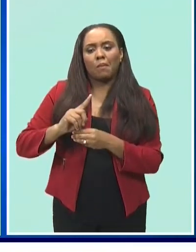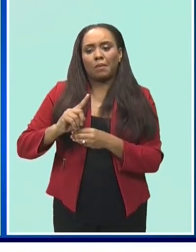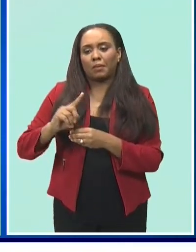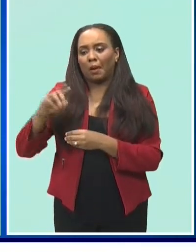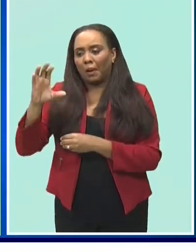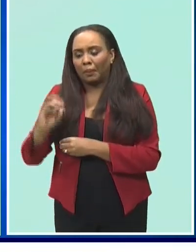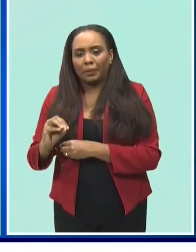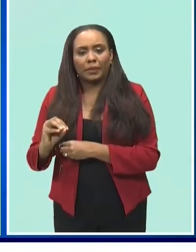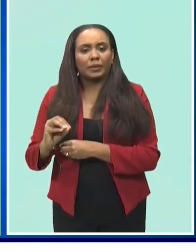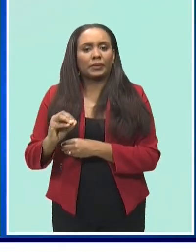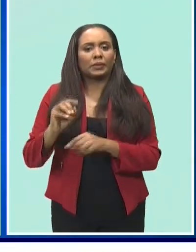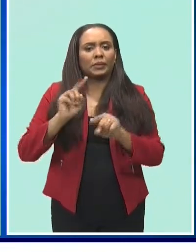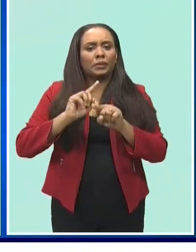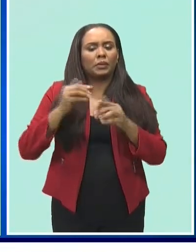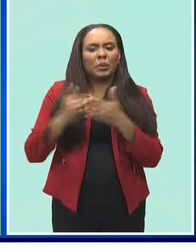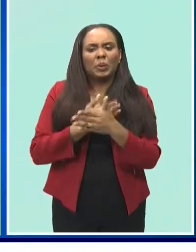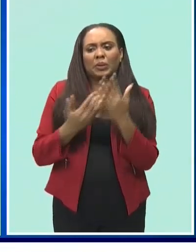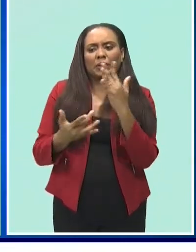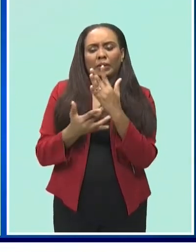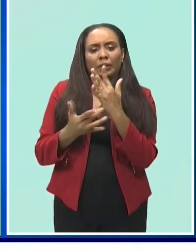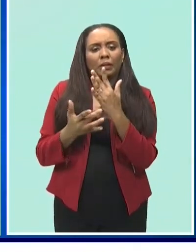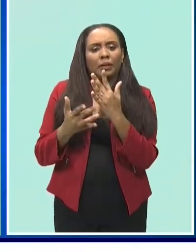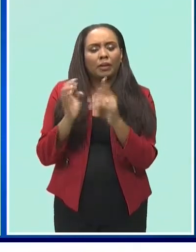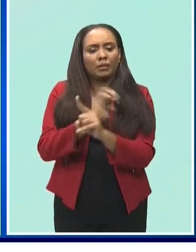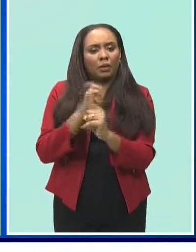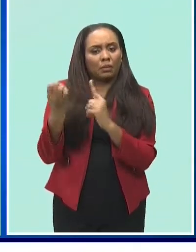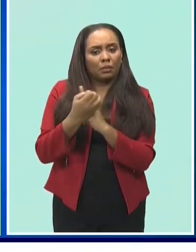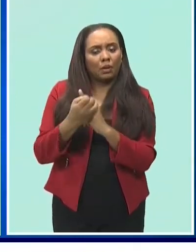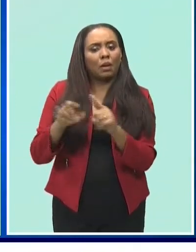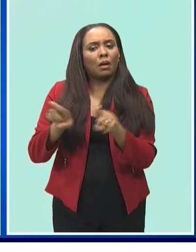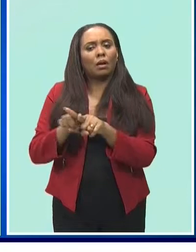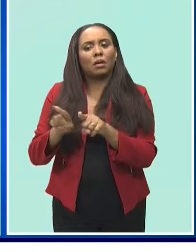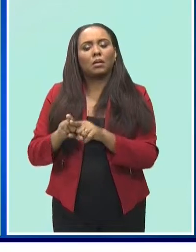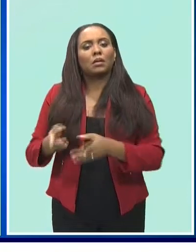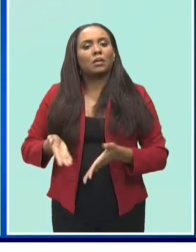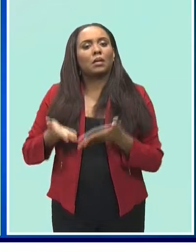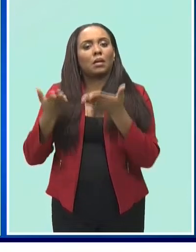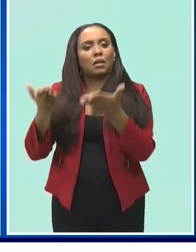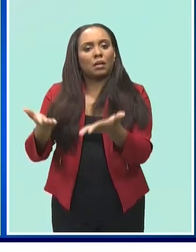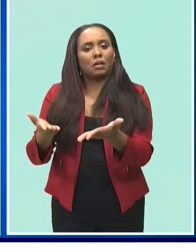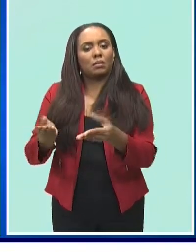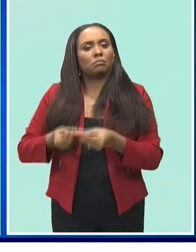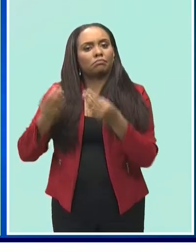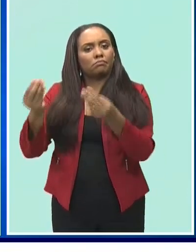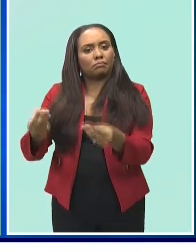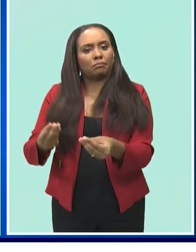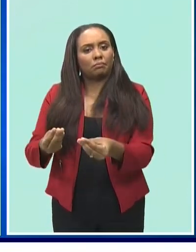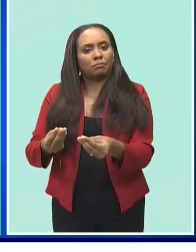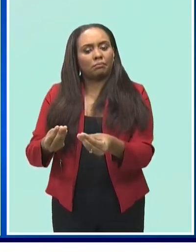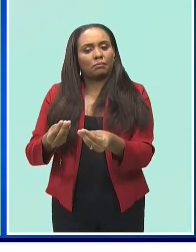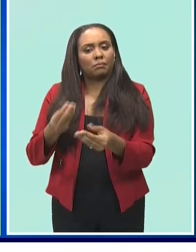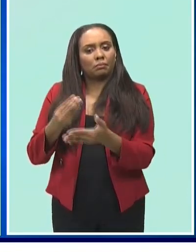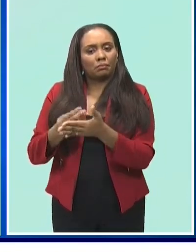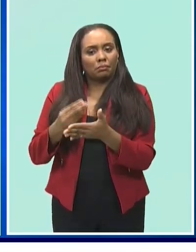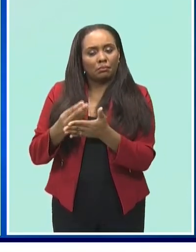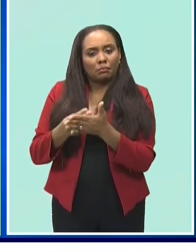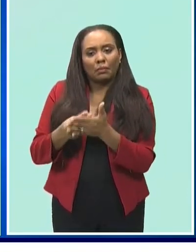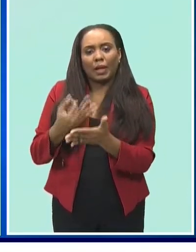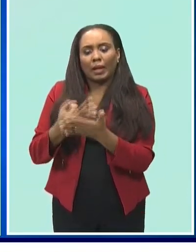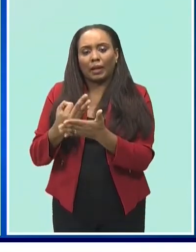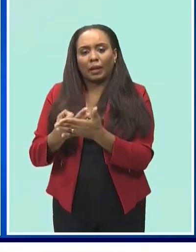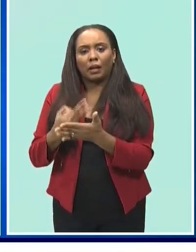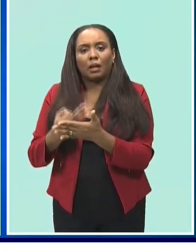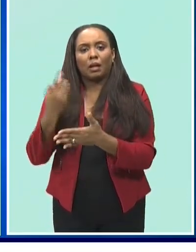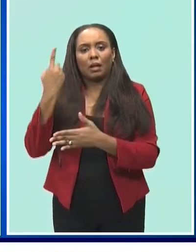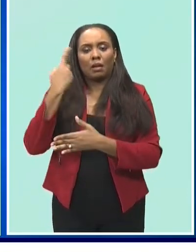digital environment. Additionally, they provide a substantial legal basis for robust e-commerce, sustain the national copyright